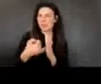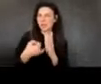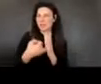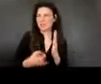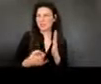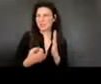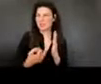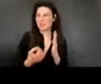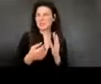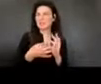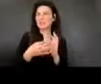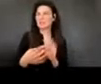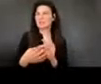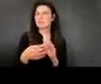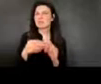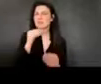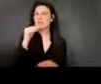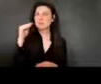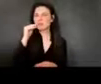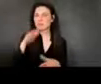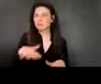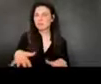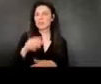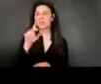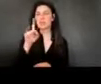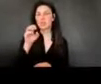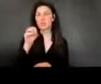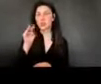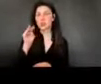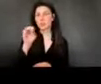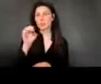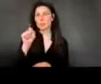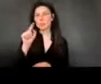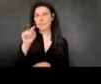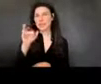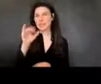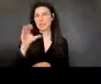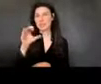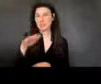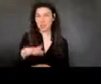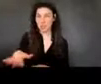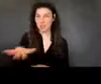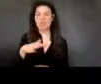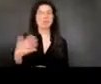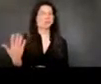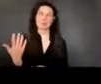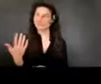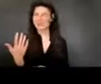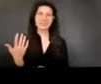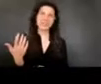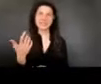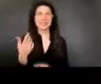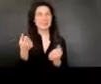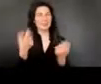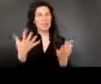spaces, there's a lot of connections and a lot of sort of interesting outcomes